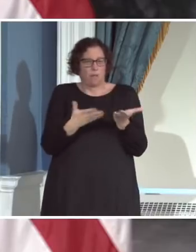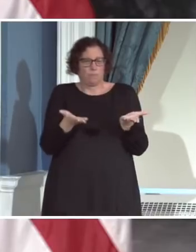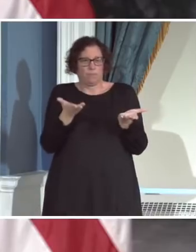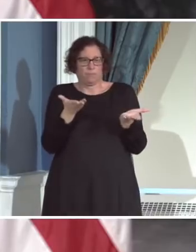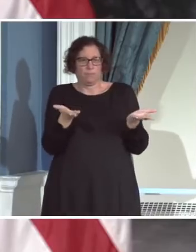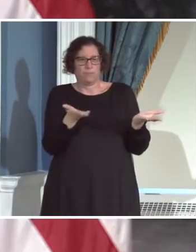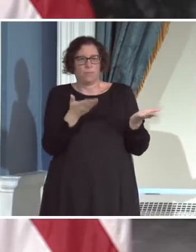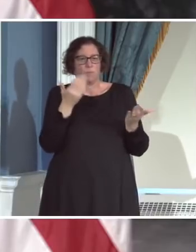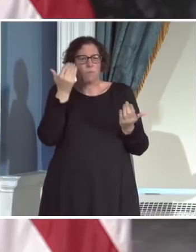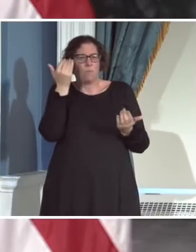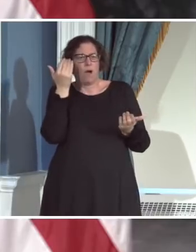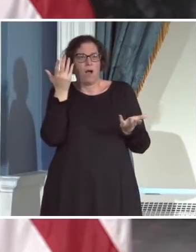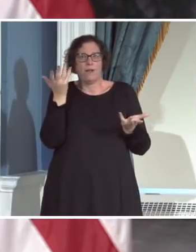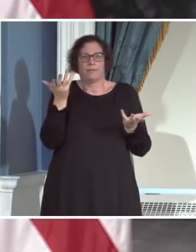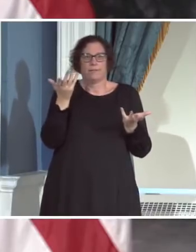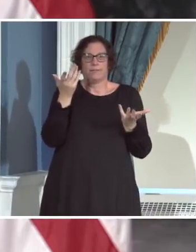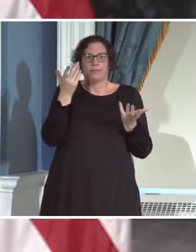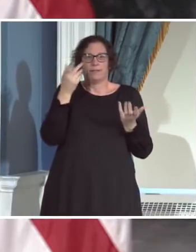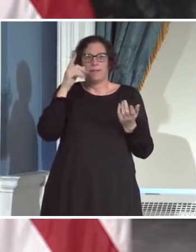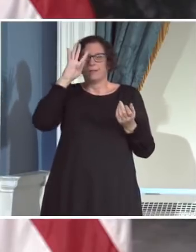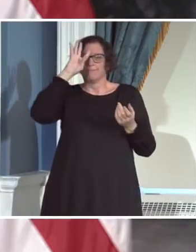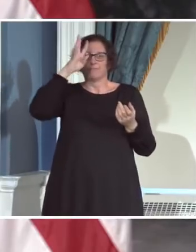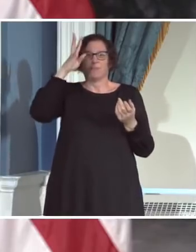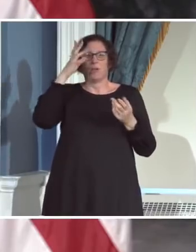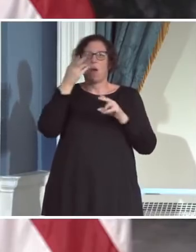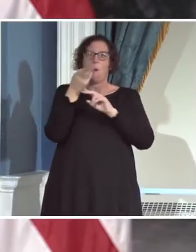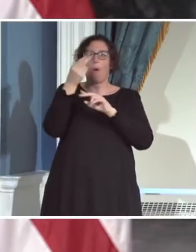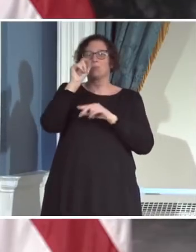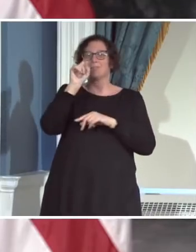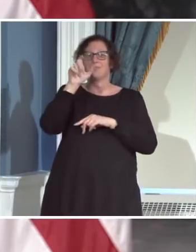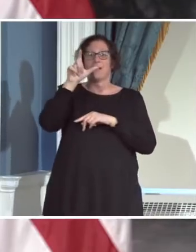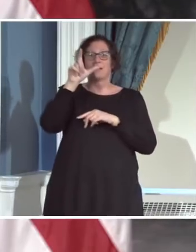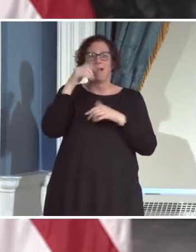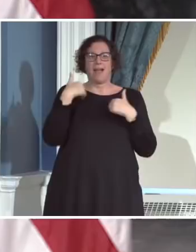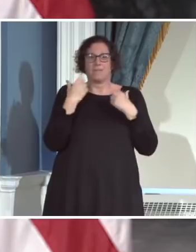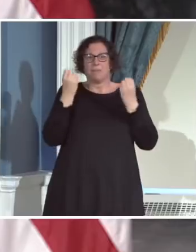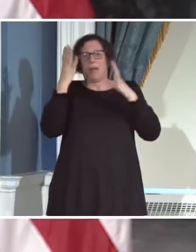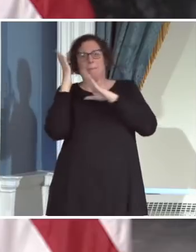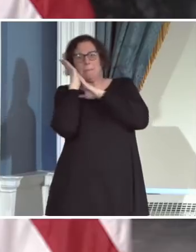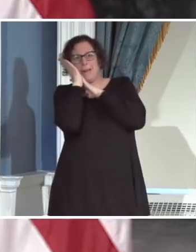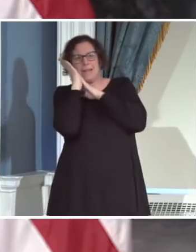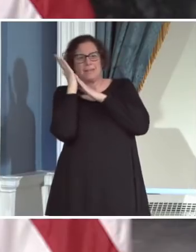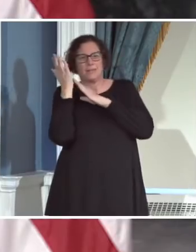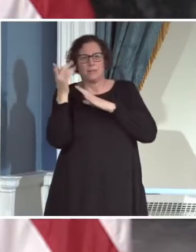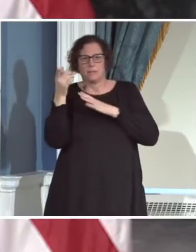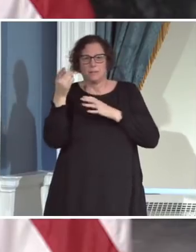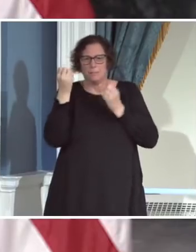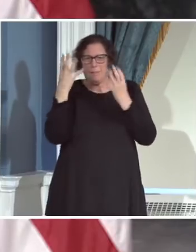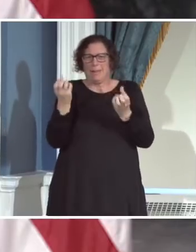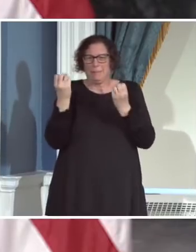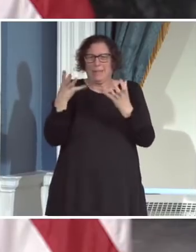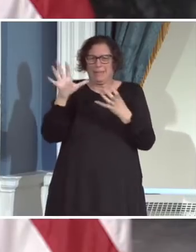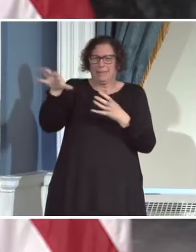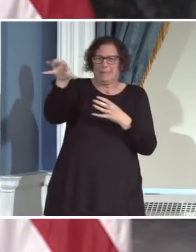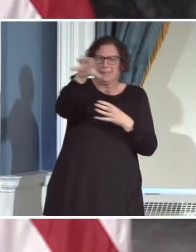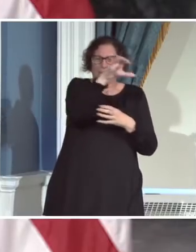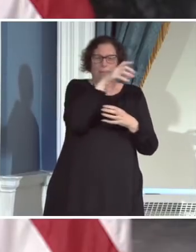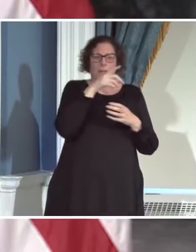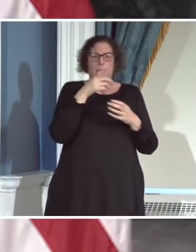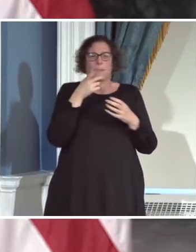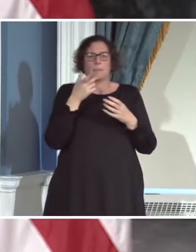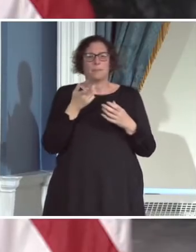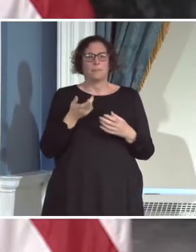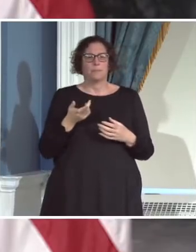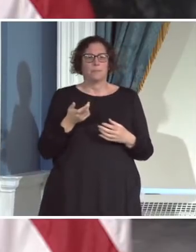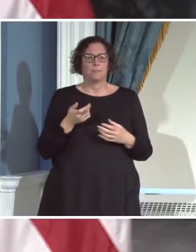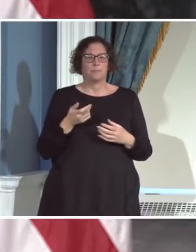well, you've got, a building full of beds. You got to make some modifications. You got to build a nursing station on every floor and